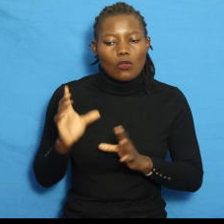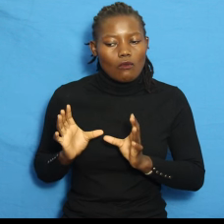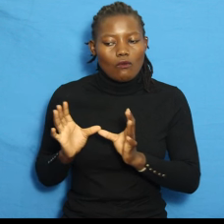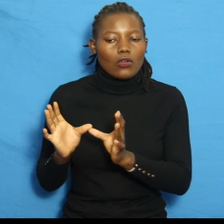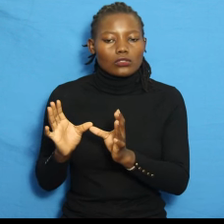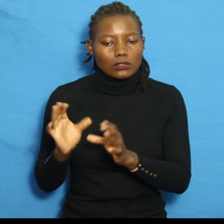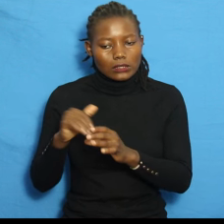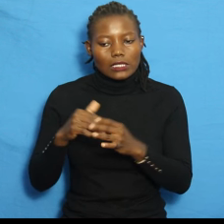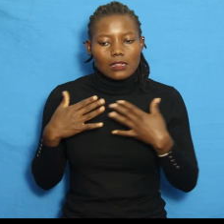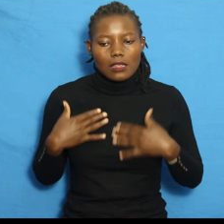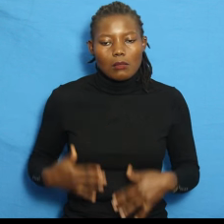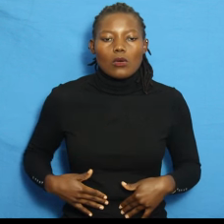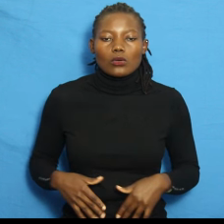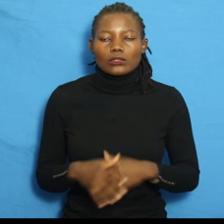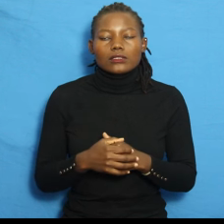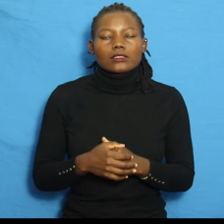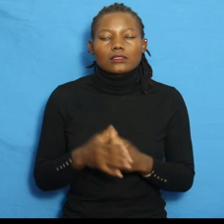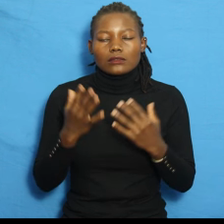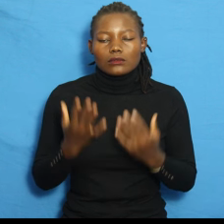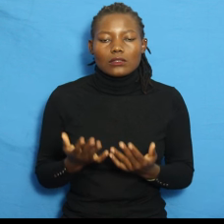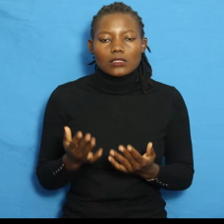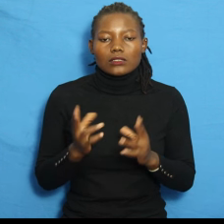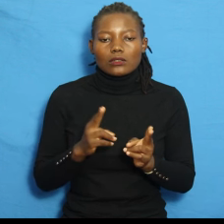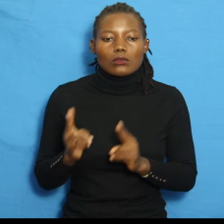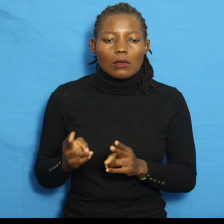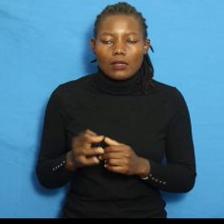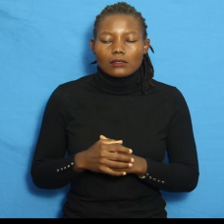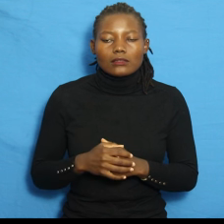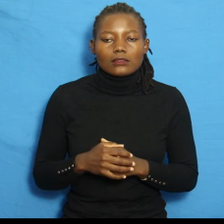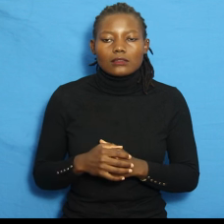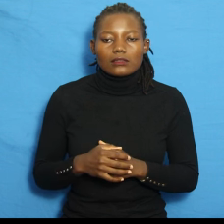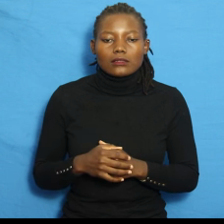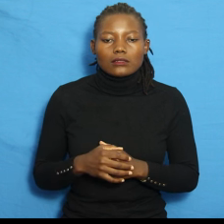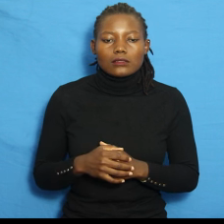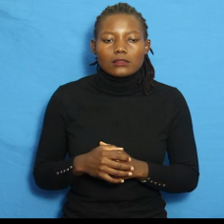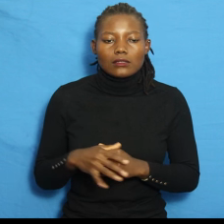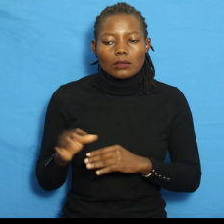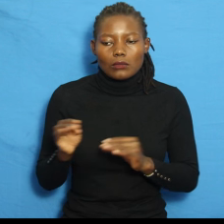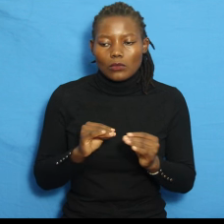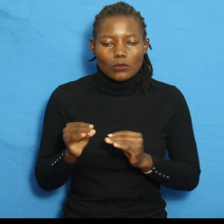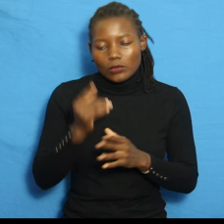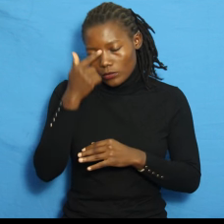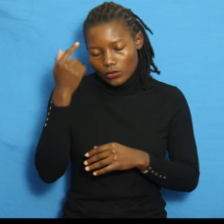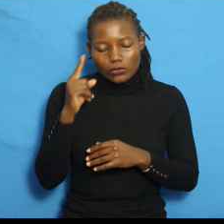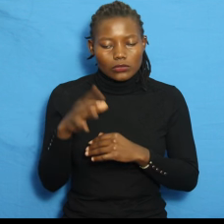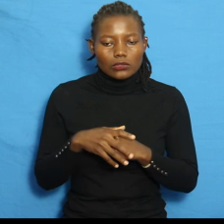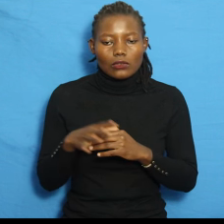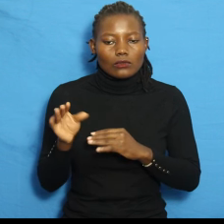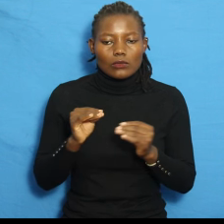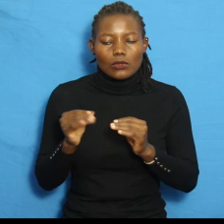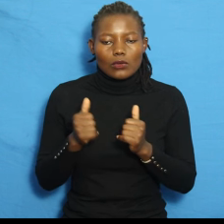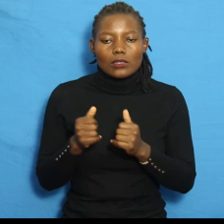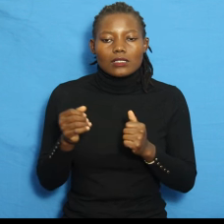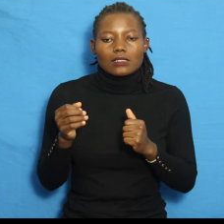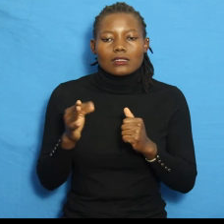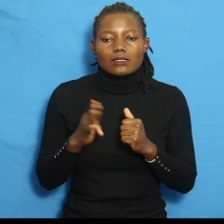body. So weight is normally equal to mass times acceleration due to gravity, which is 9.8 meters